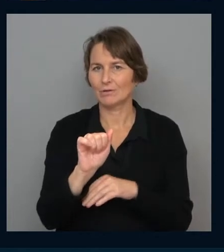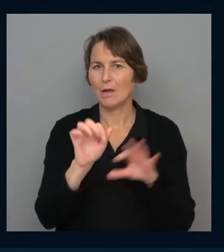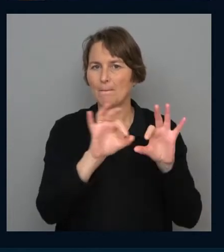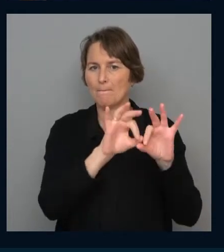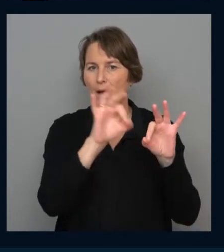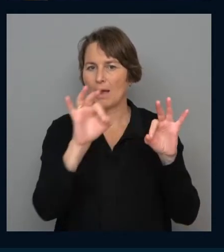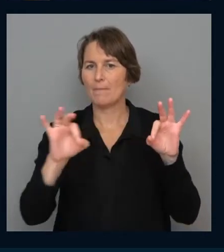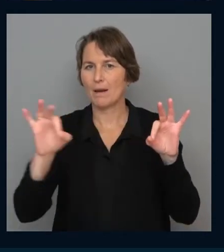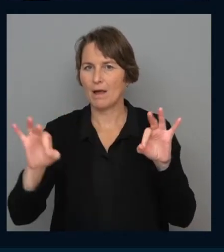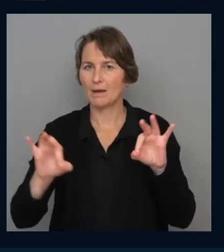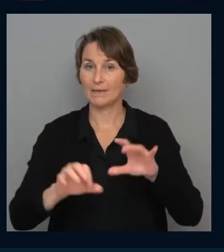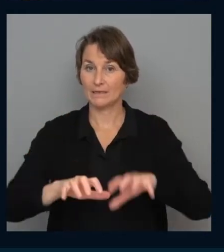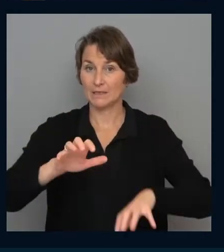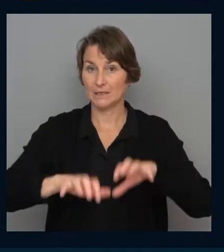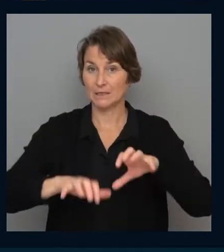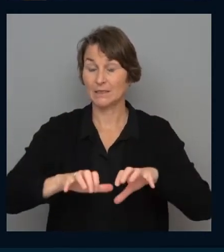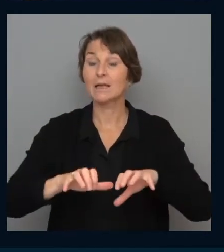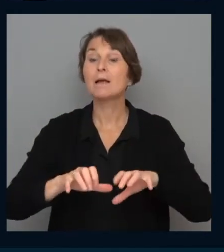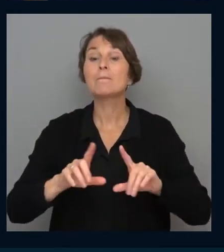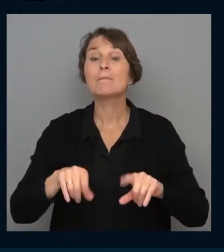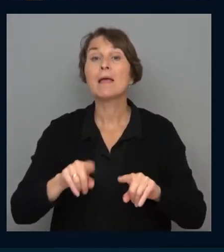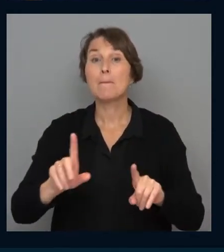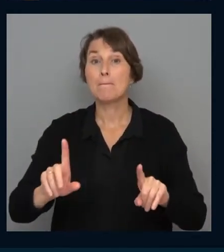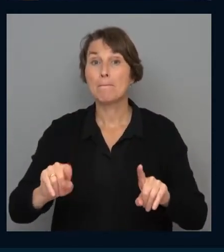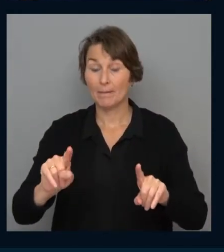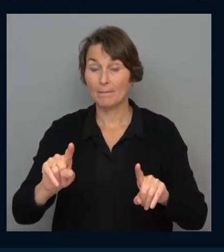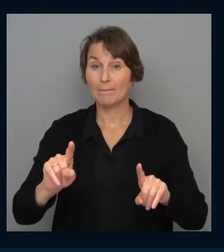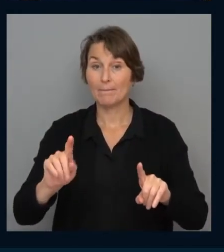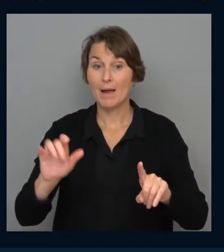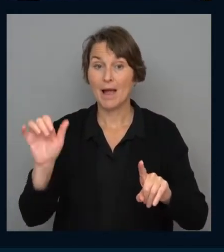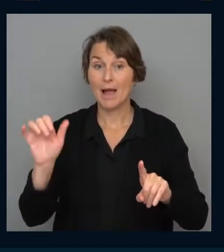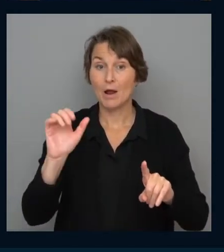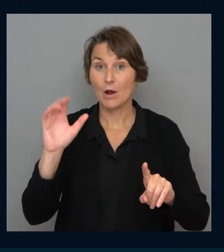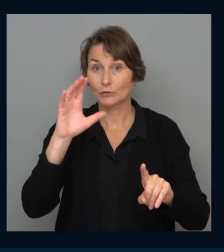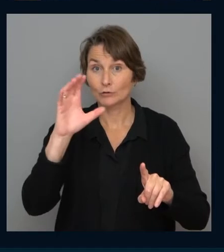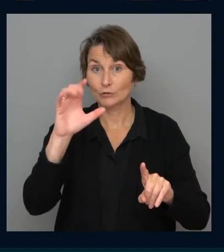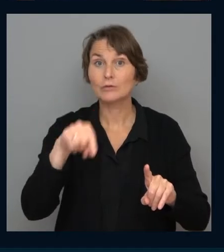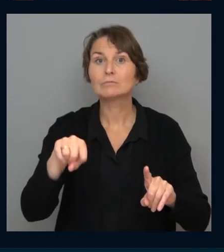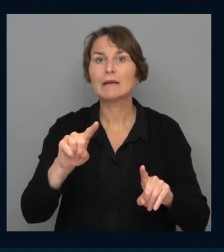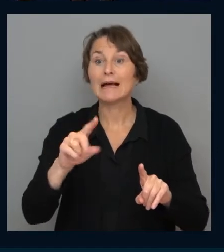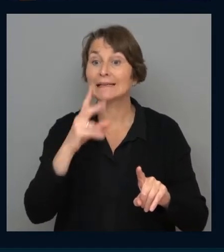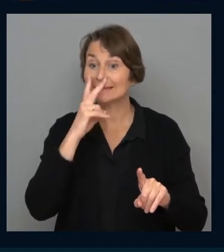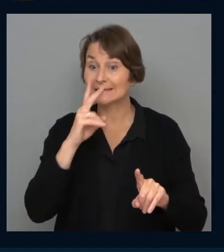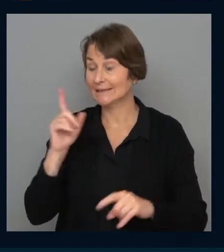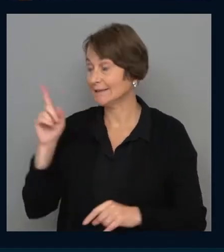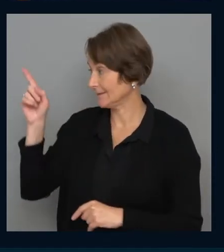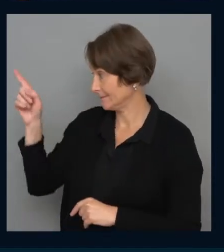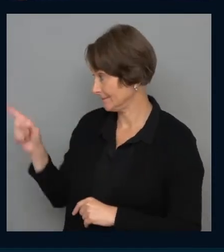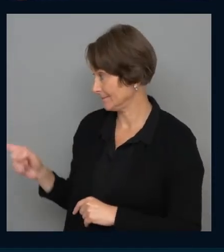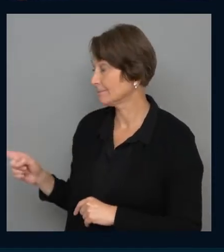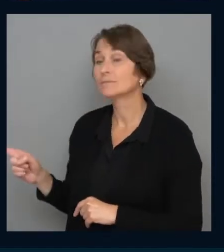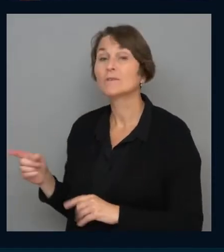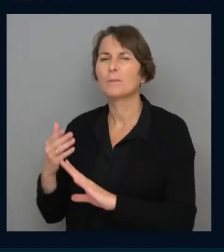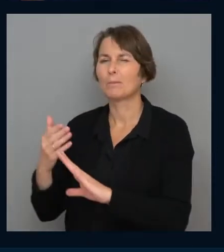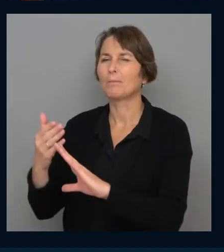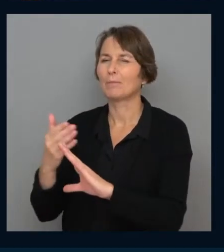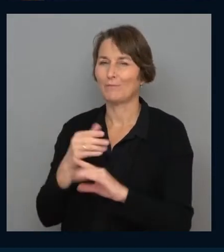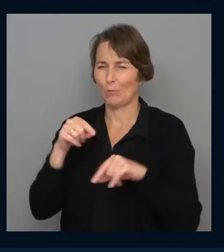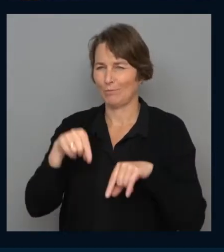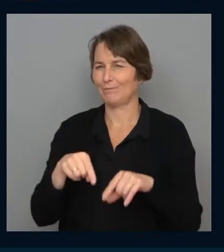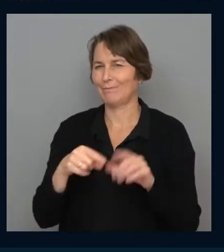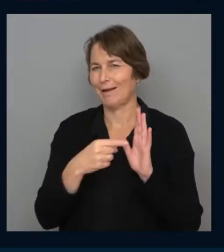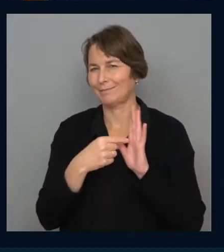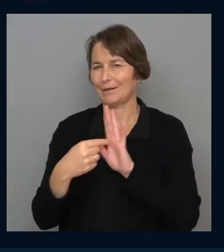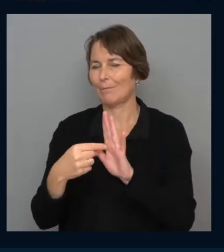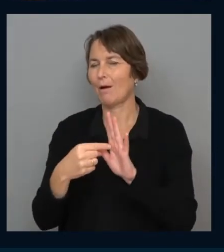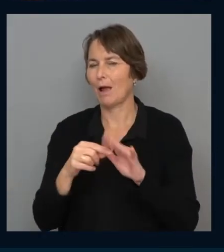search, I can see Azure pipelines, and I can click on it here. Now I've already pre-configured this for the demo,